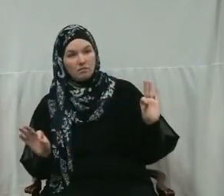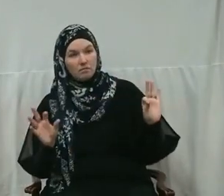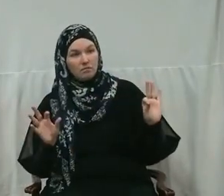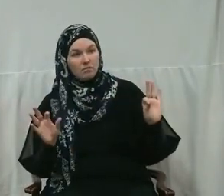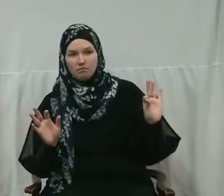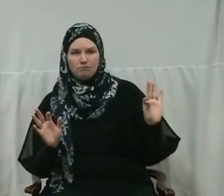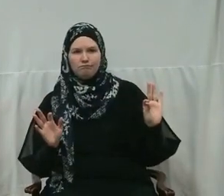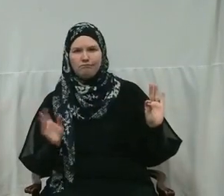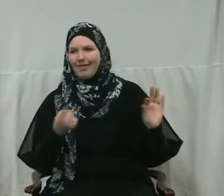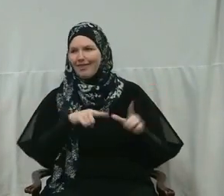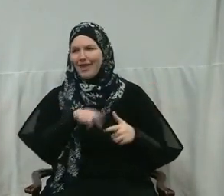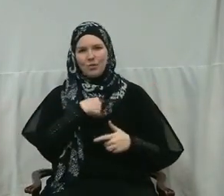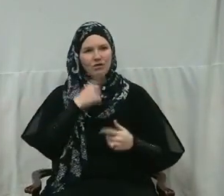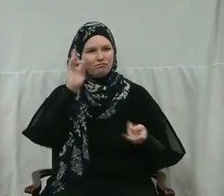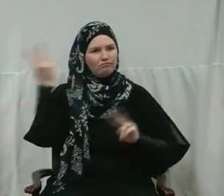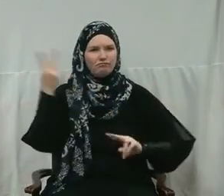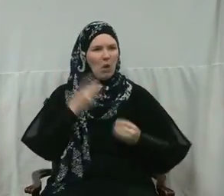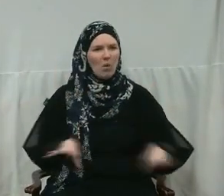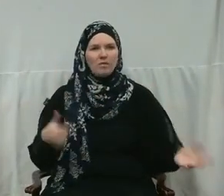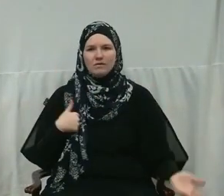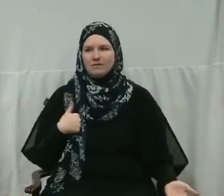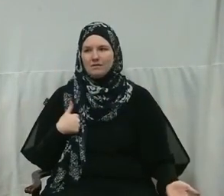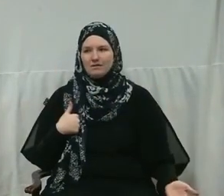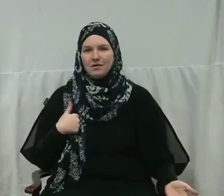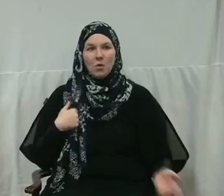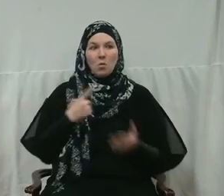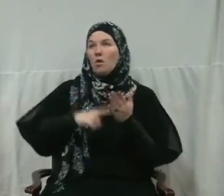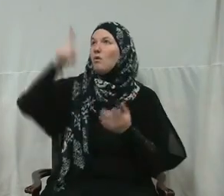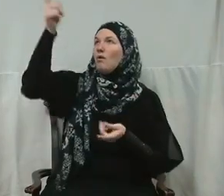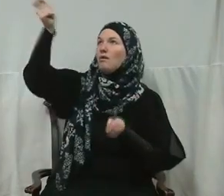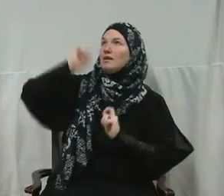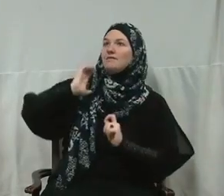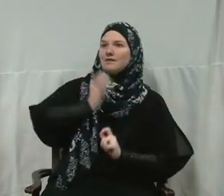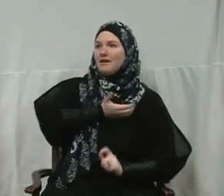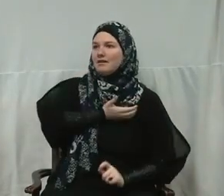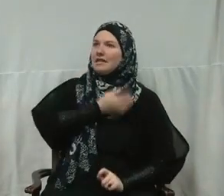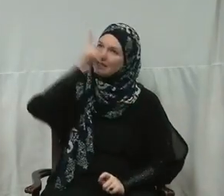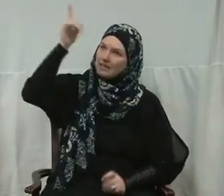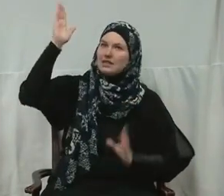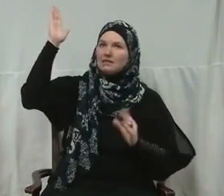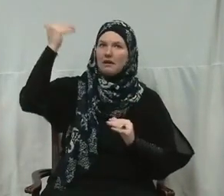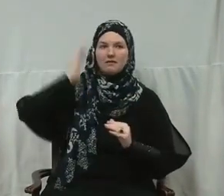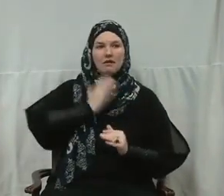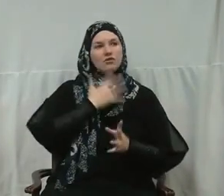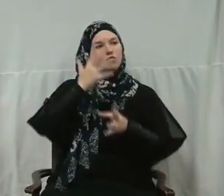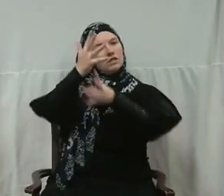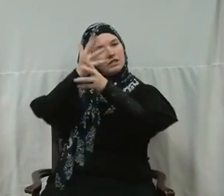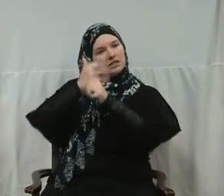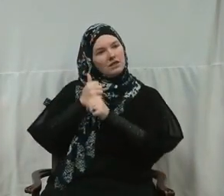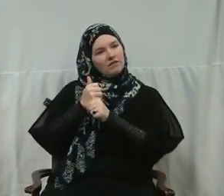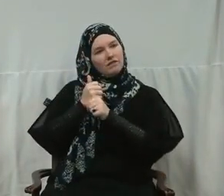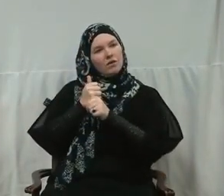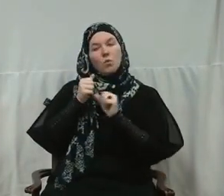privilege, then we are lost. Because what Allah gives us, He expects us to receive it with